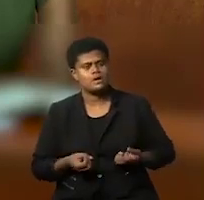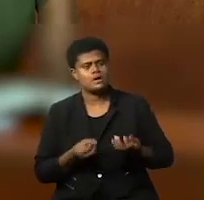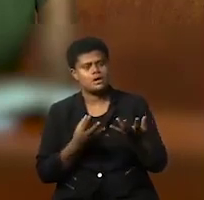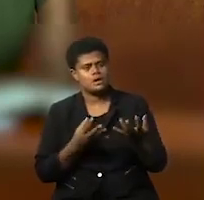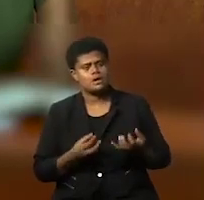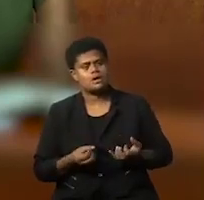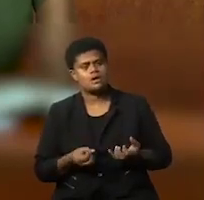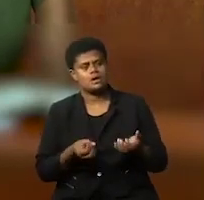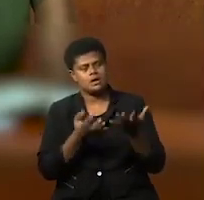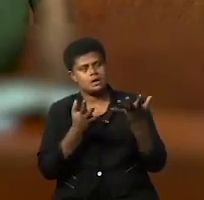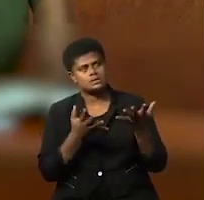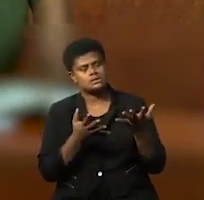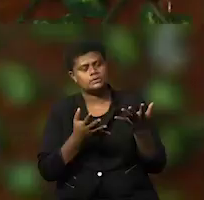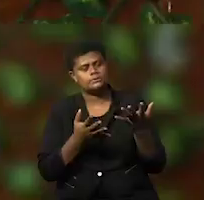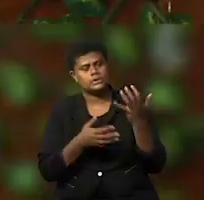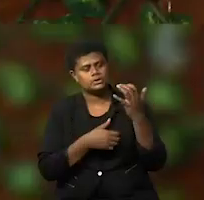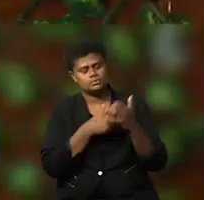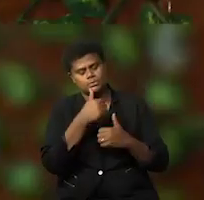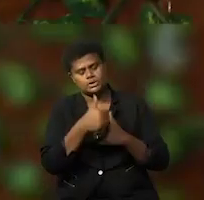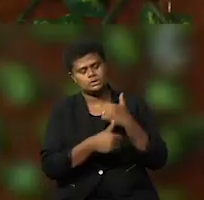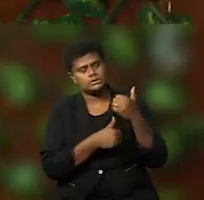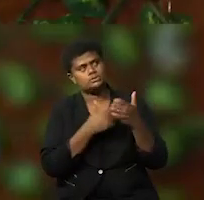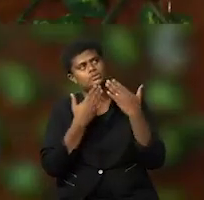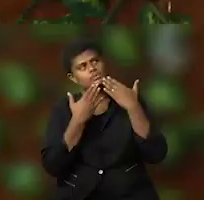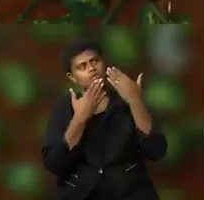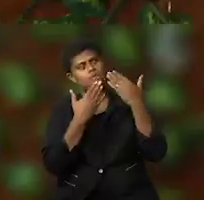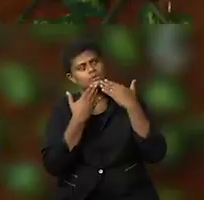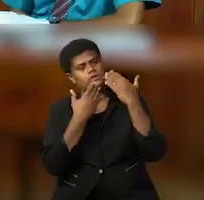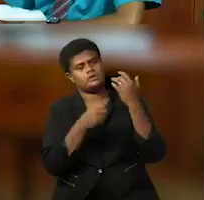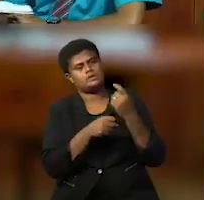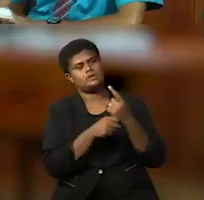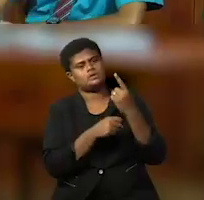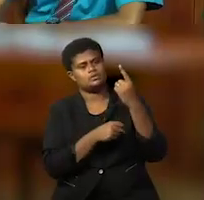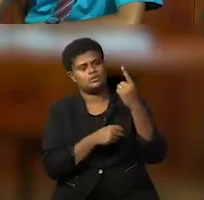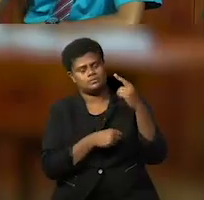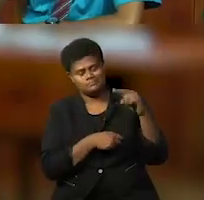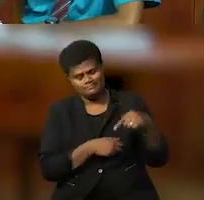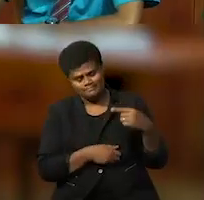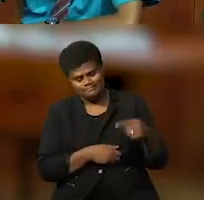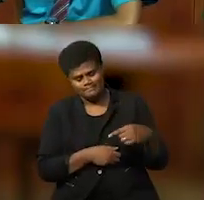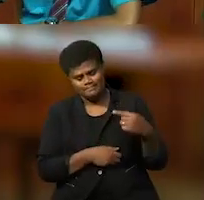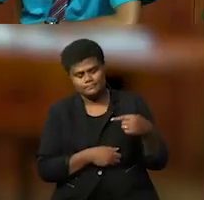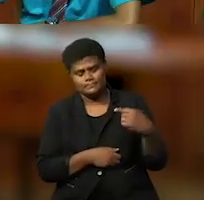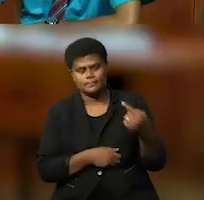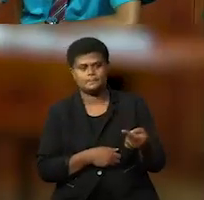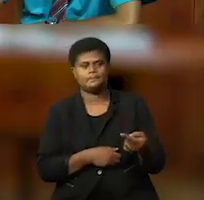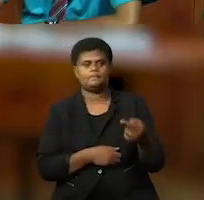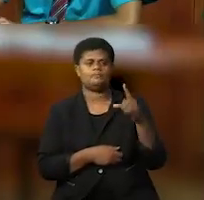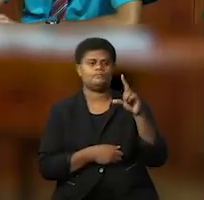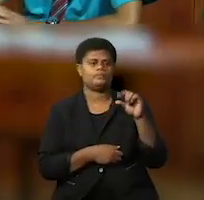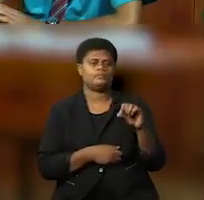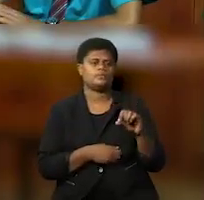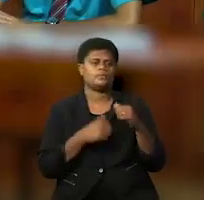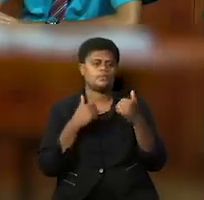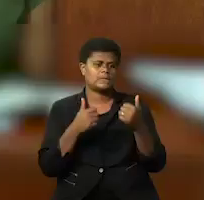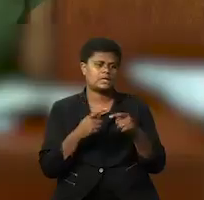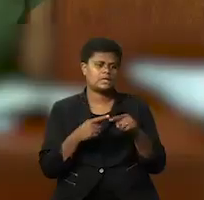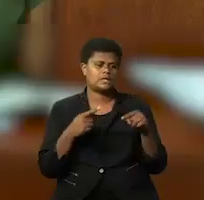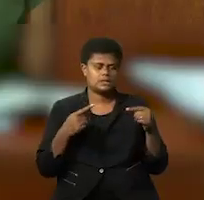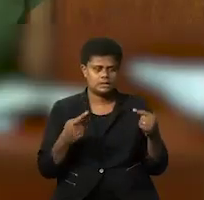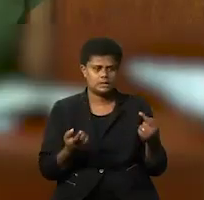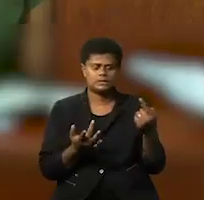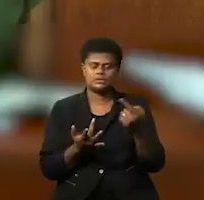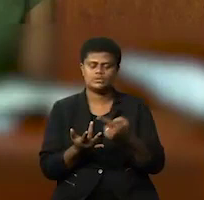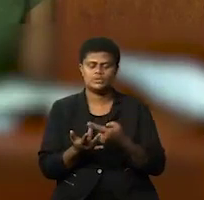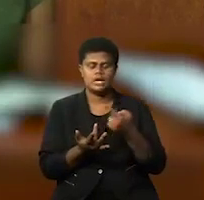the sacrifice of praise, giving thanks to God, and as well continue to do good things